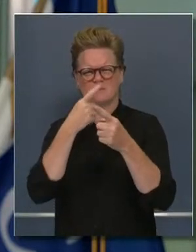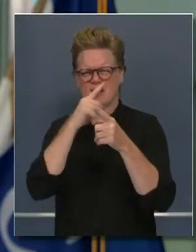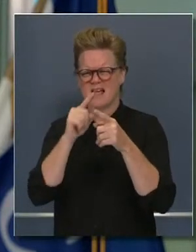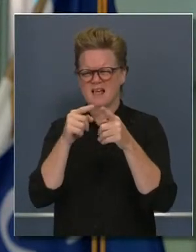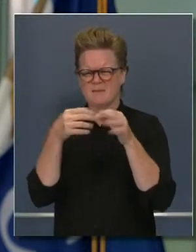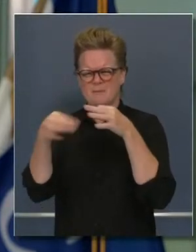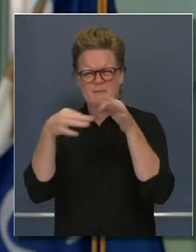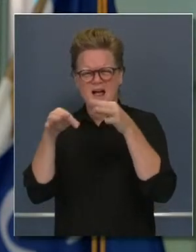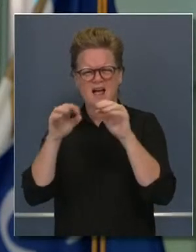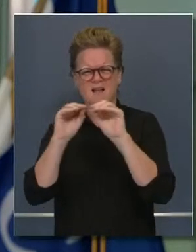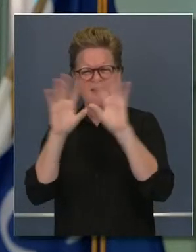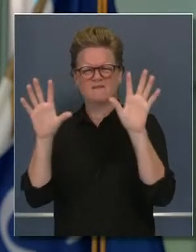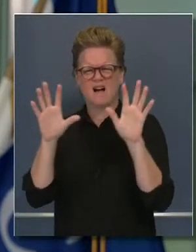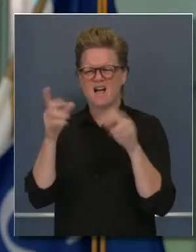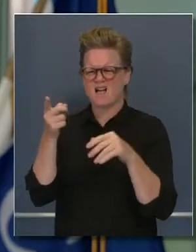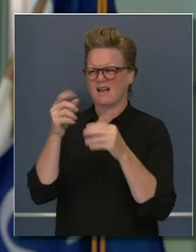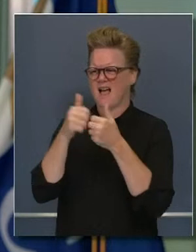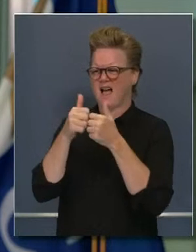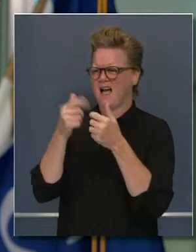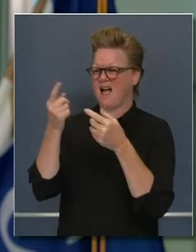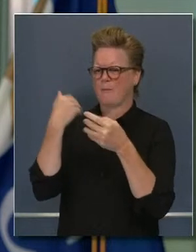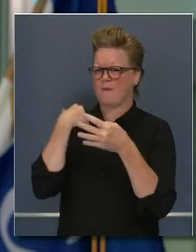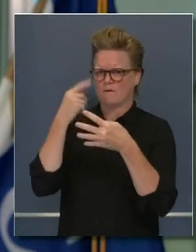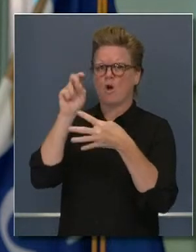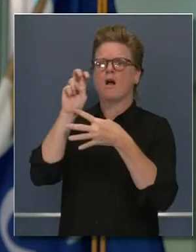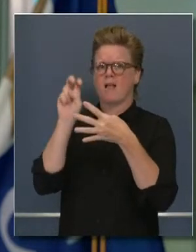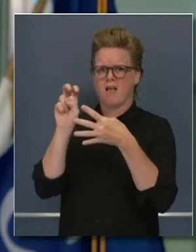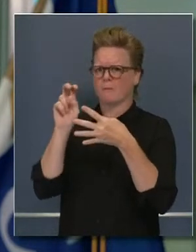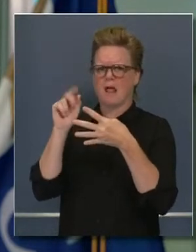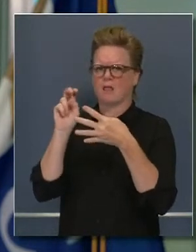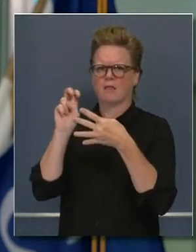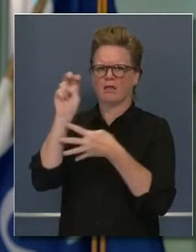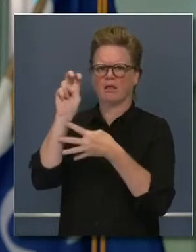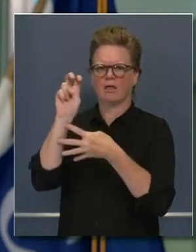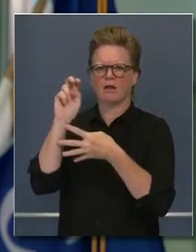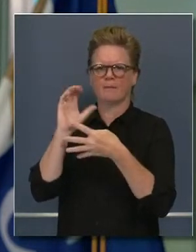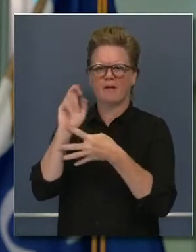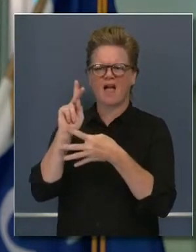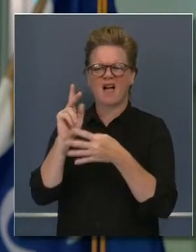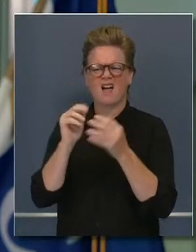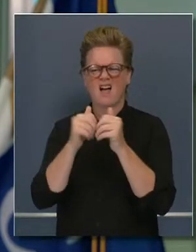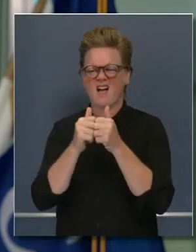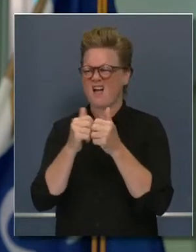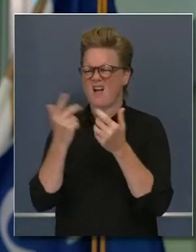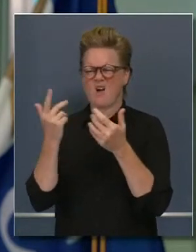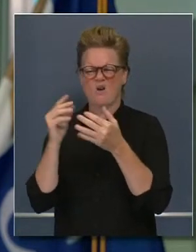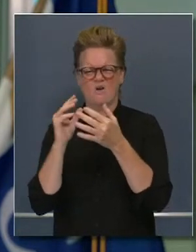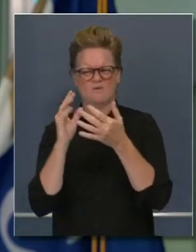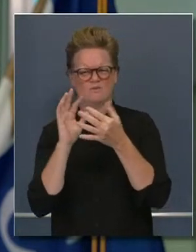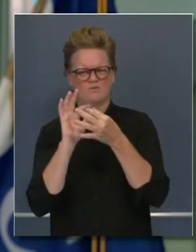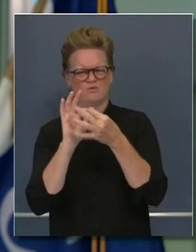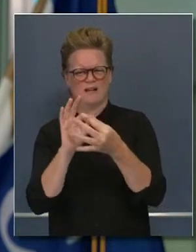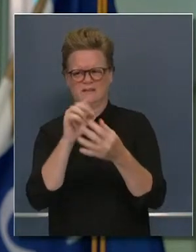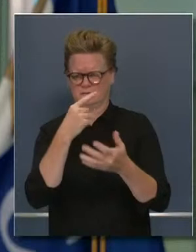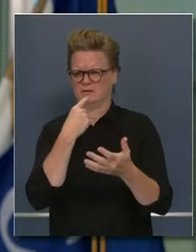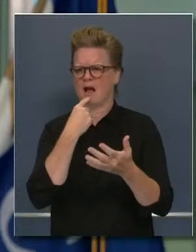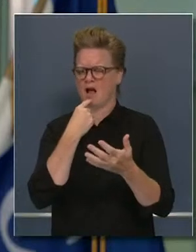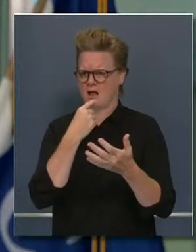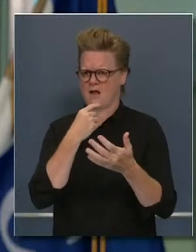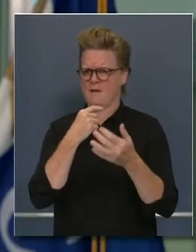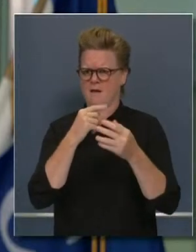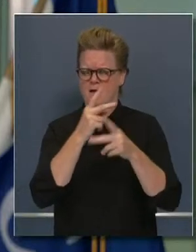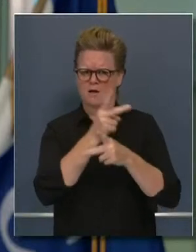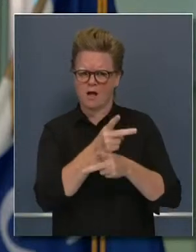what changes to this framework have been made, and is it related to what you mentioned earlier about being more cautious